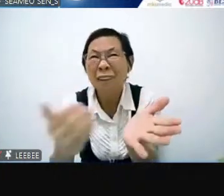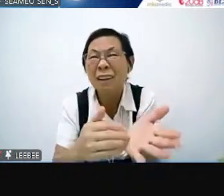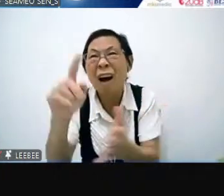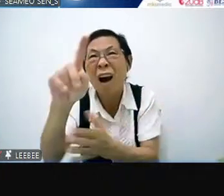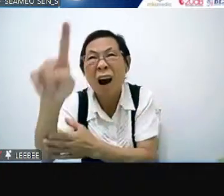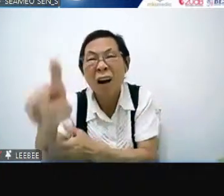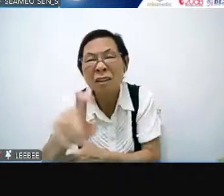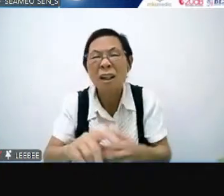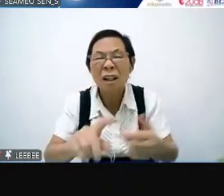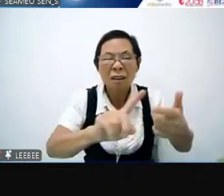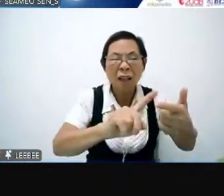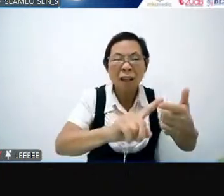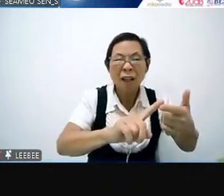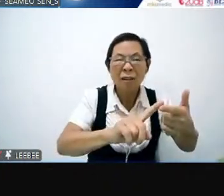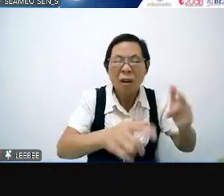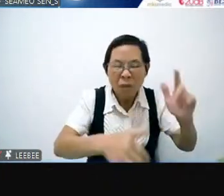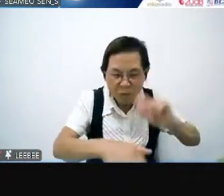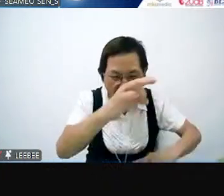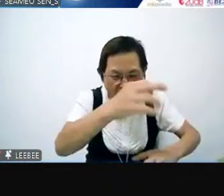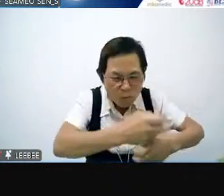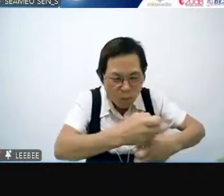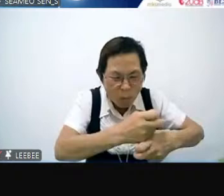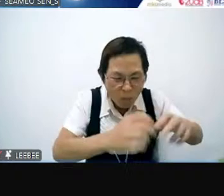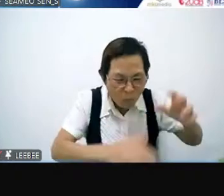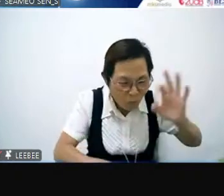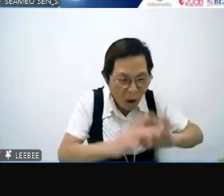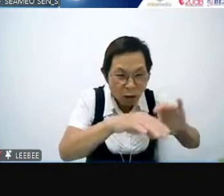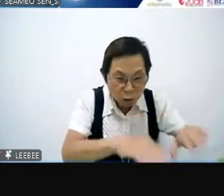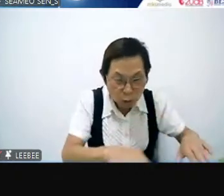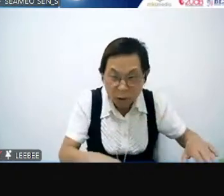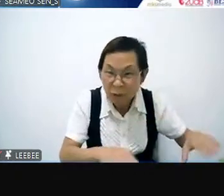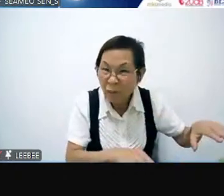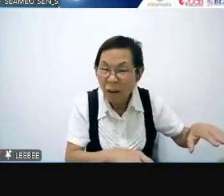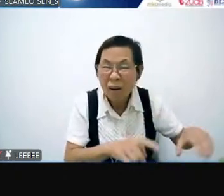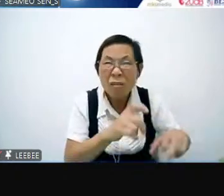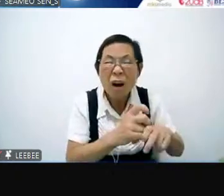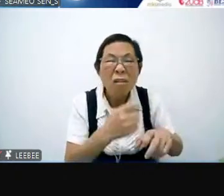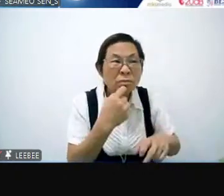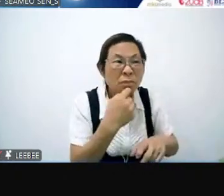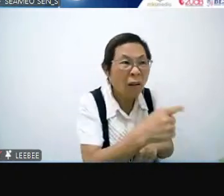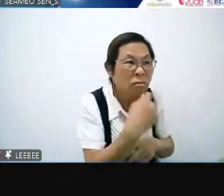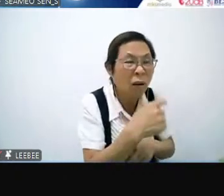Second, you find them difficult to follow verbal instruction,